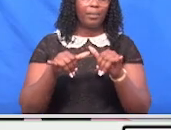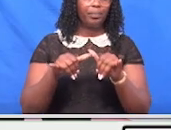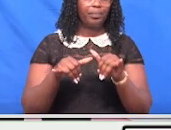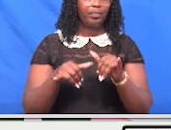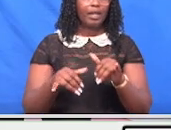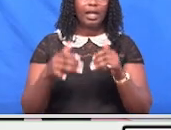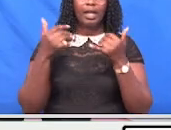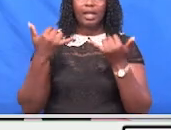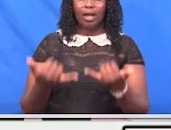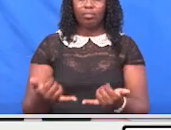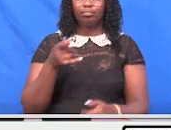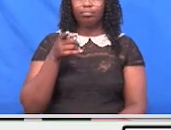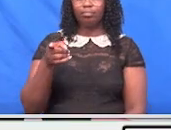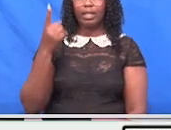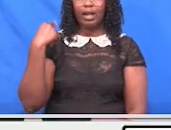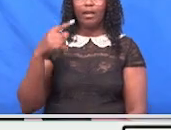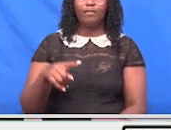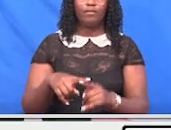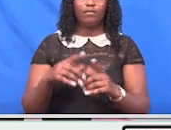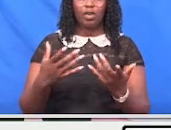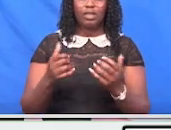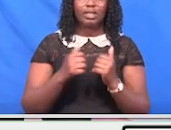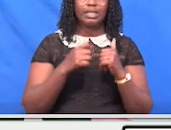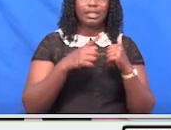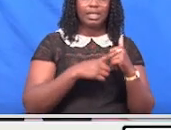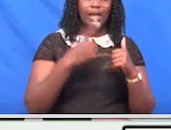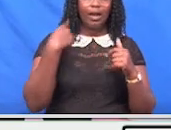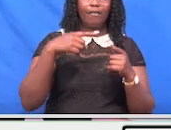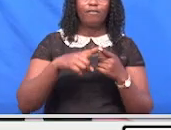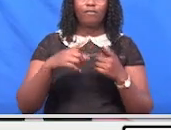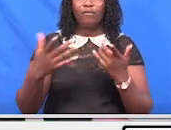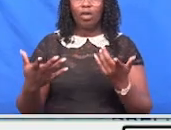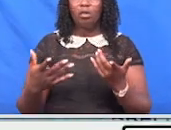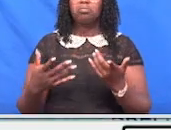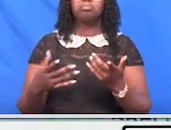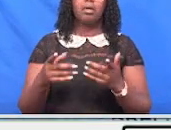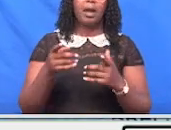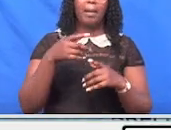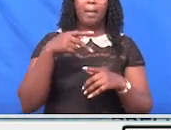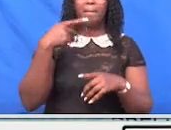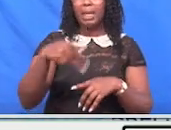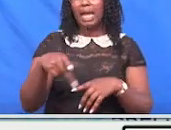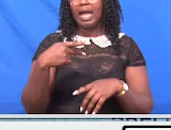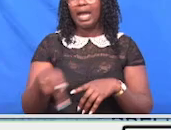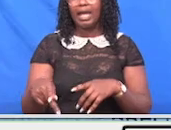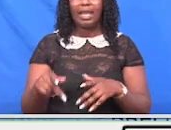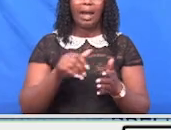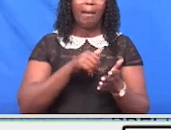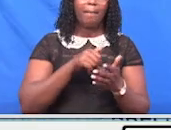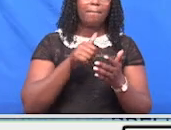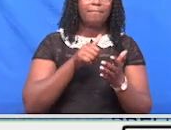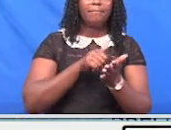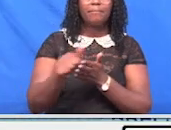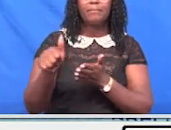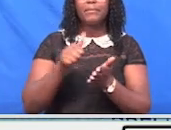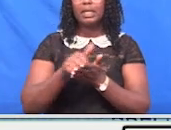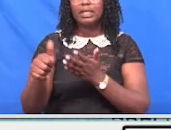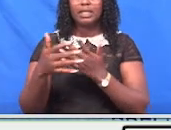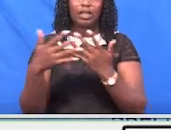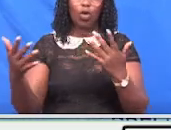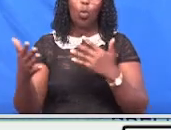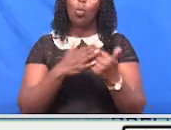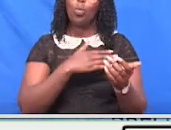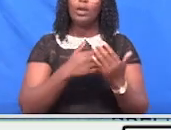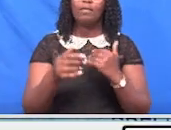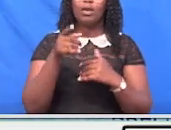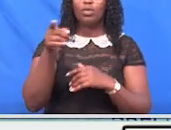if it's for class 16 is for stationery, printed matter, whatever instrument we'll use.